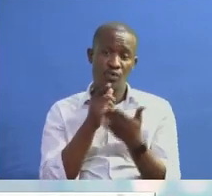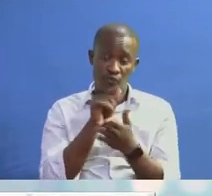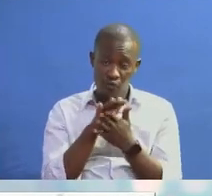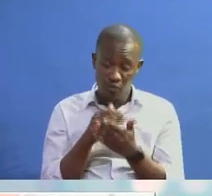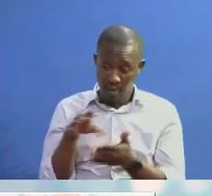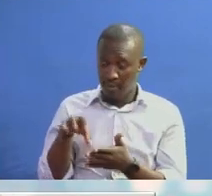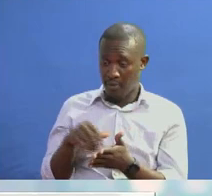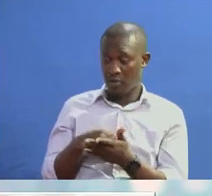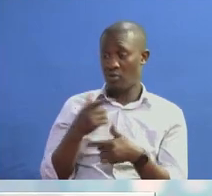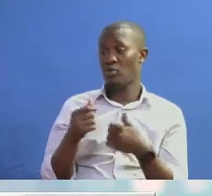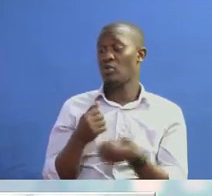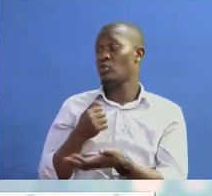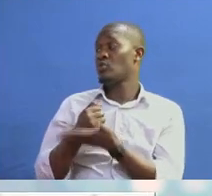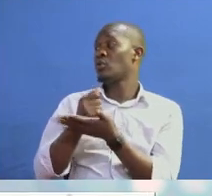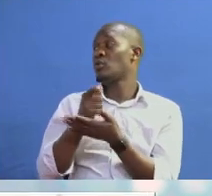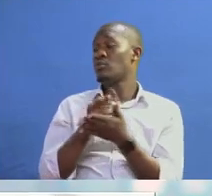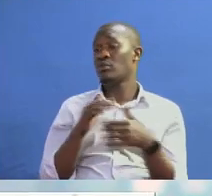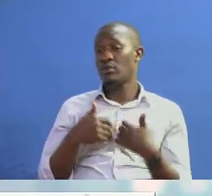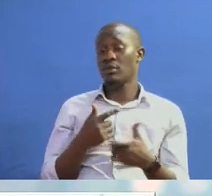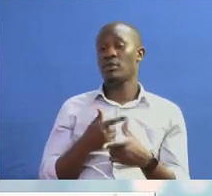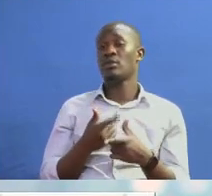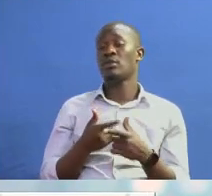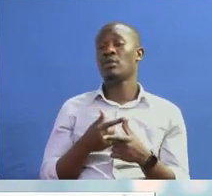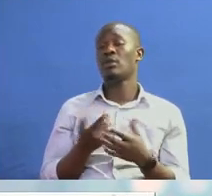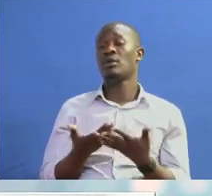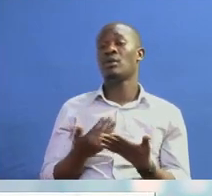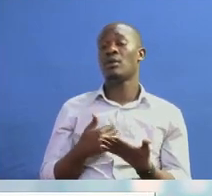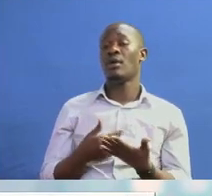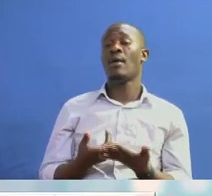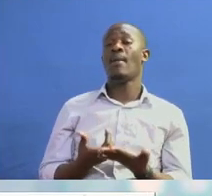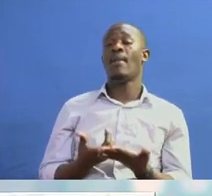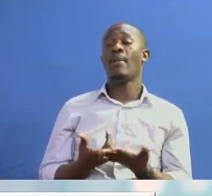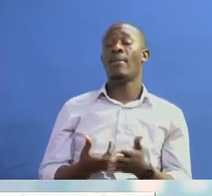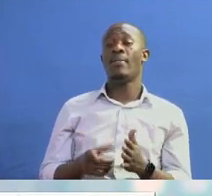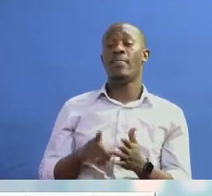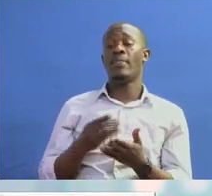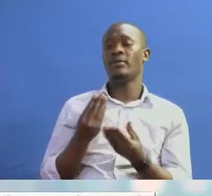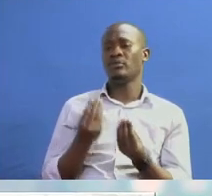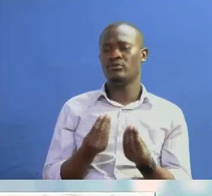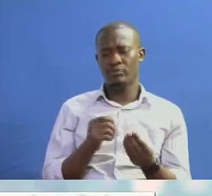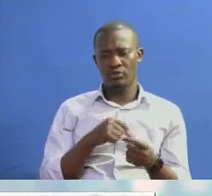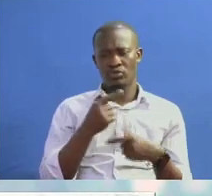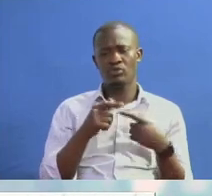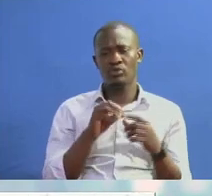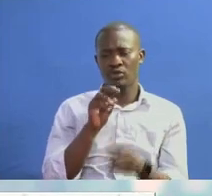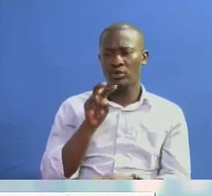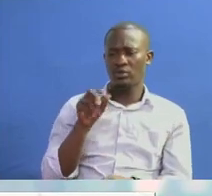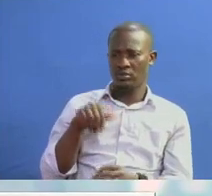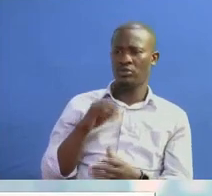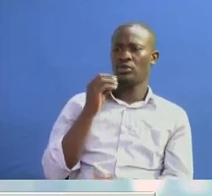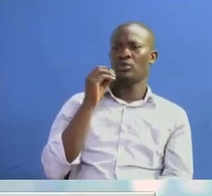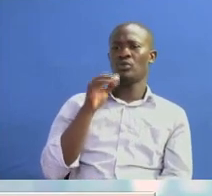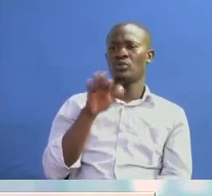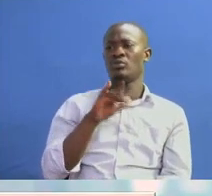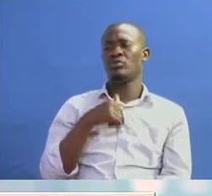help your people create wealth, then you do, the least commitment you could show is go see them in their home place. It's just like